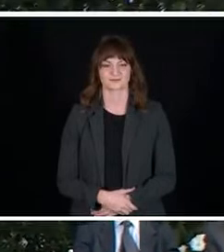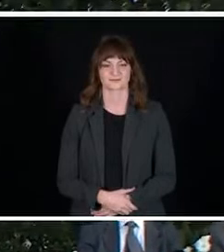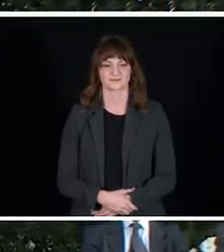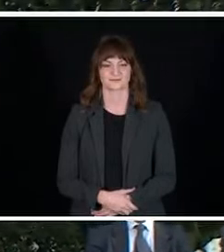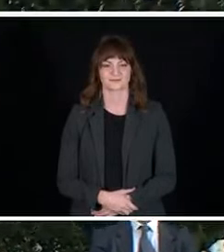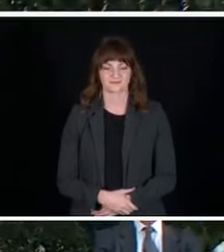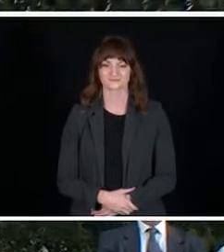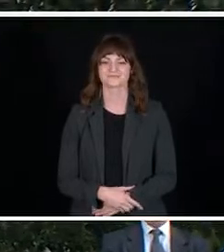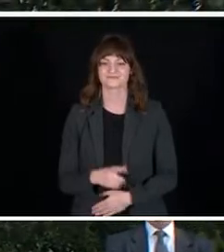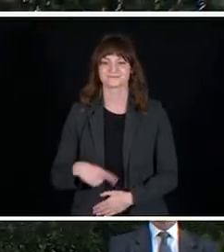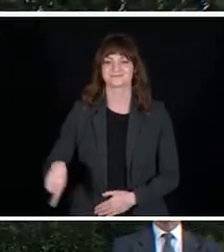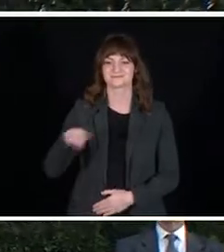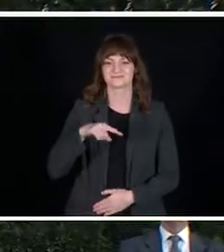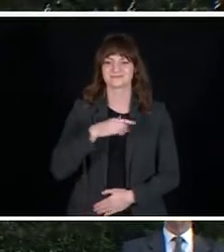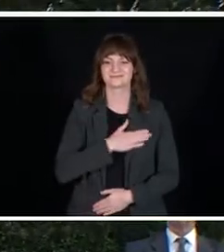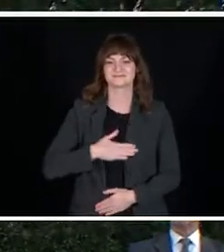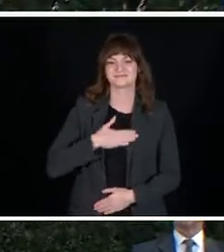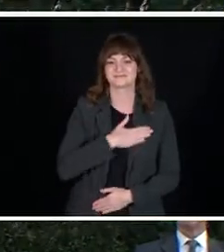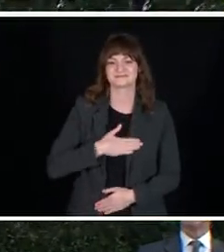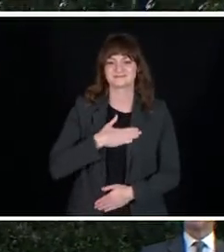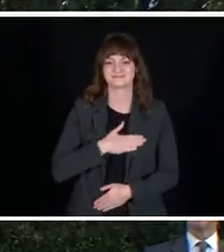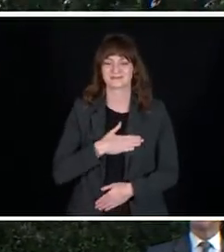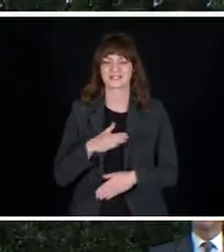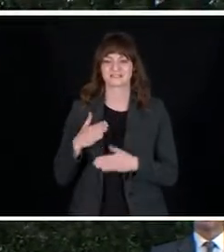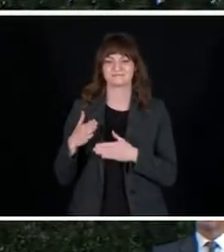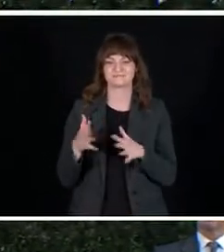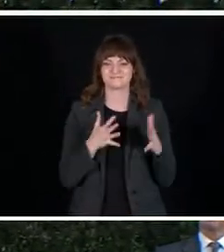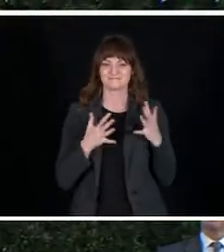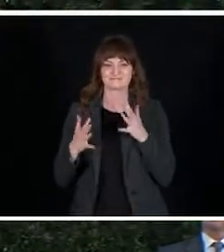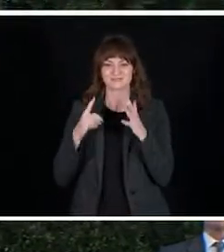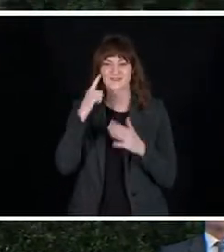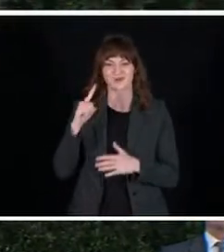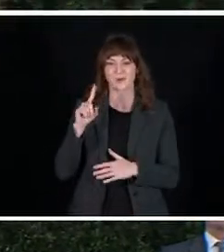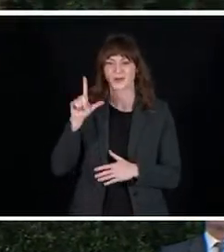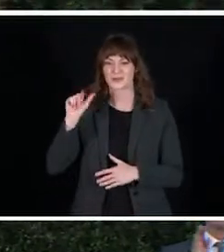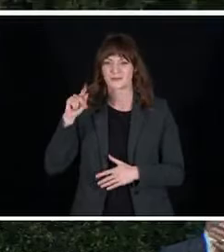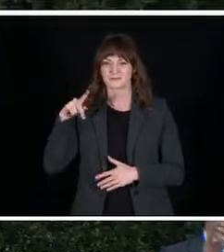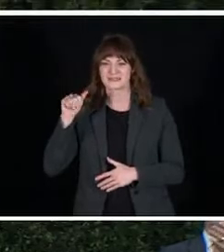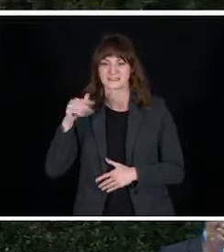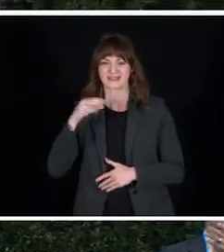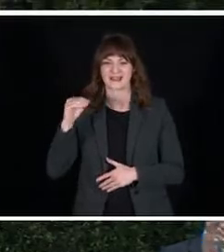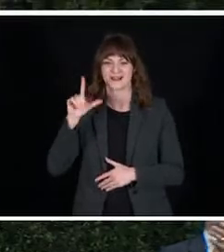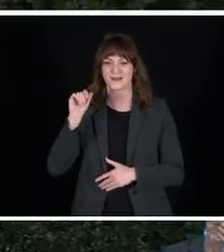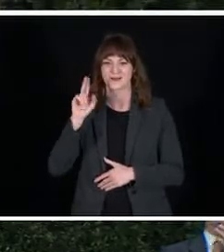Please join me in giving Lonel and Lupita Jimenez one more round of applause.